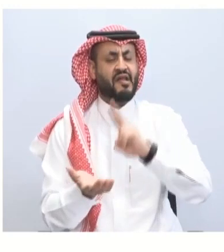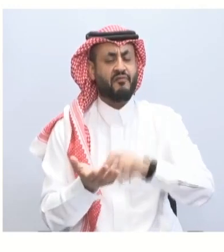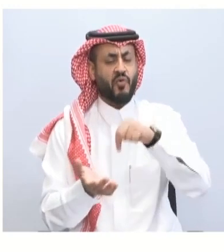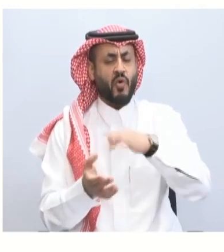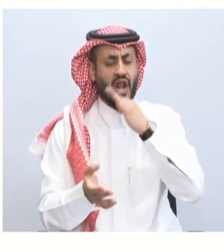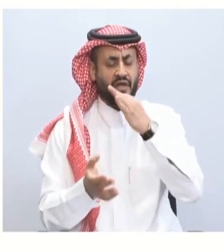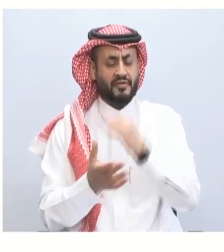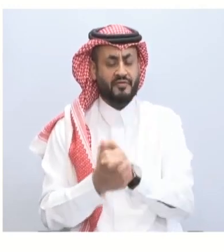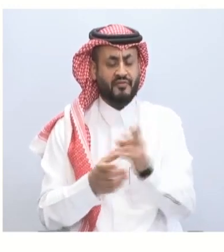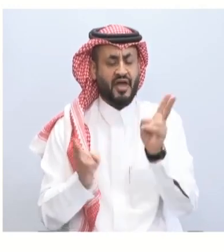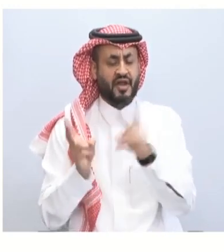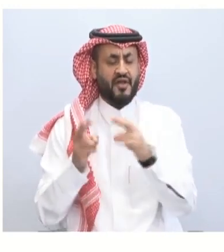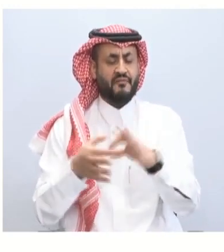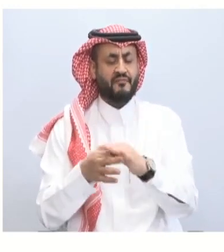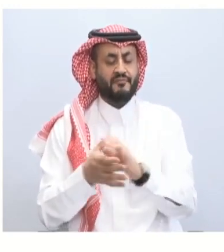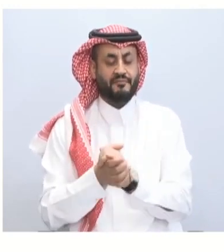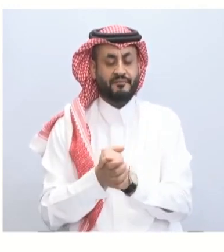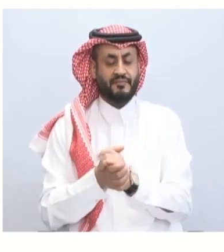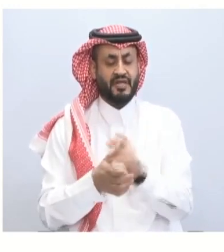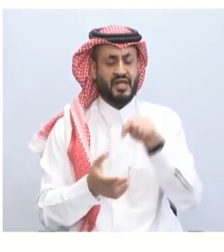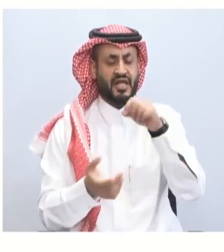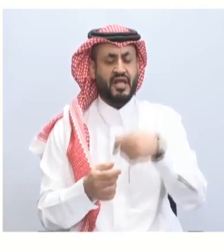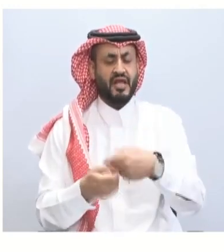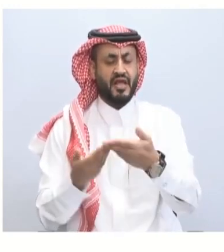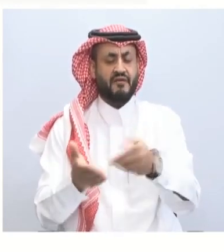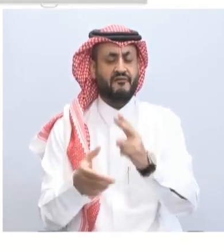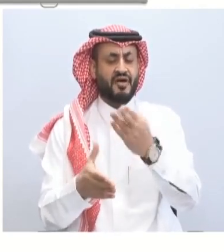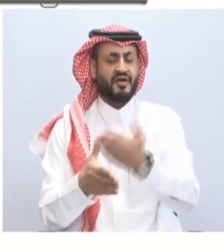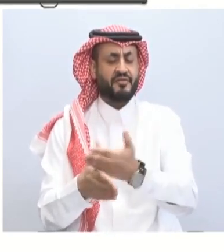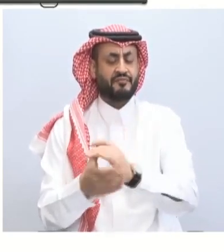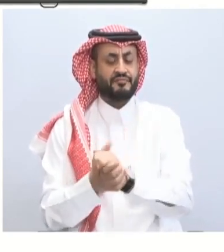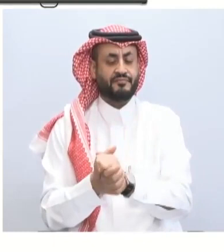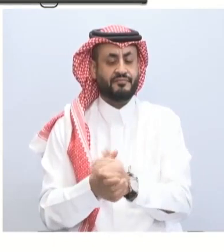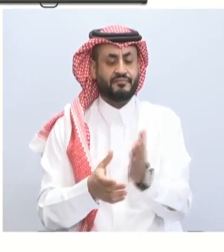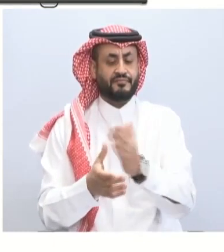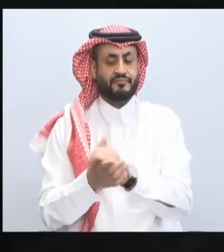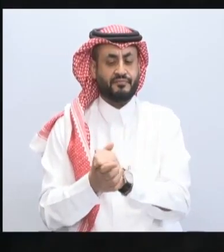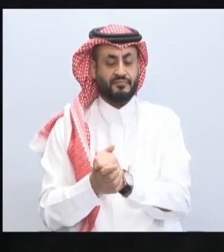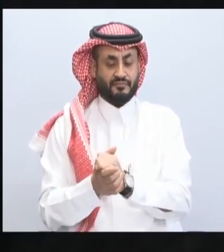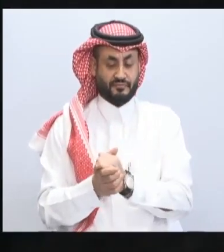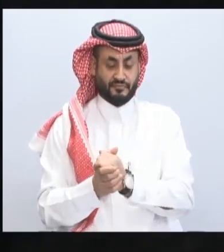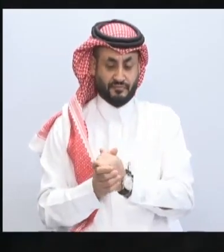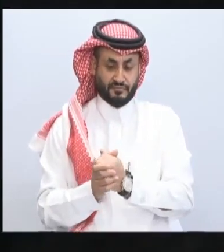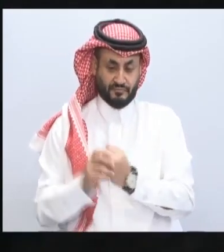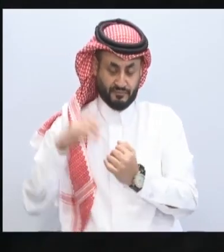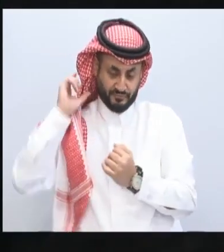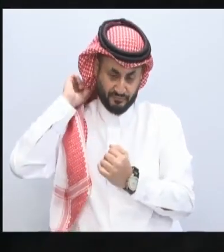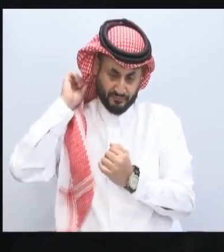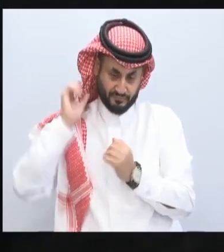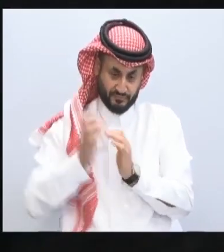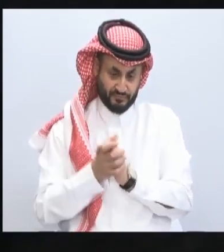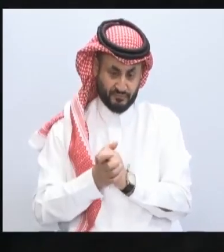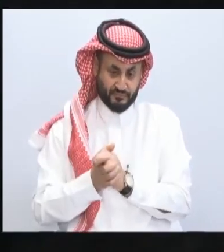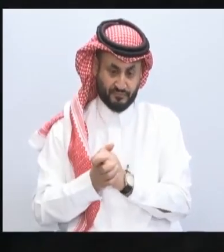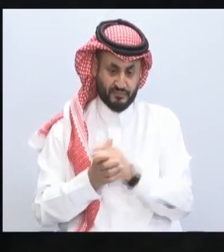language and communication? Give reasons. So we have here a general or main discussion that you may apply. Our